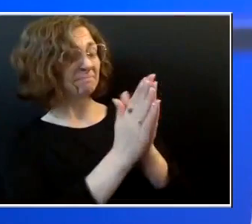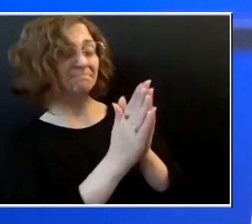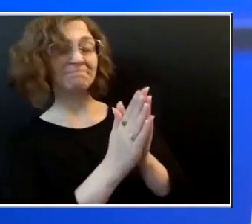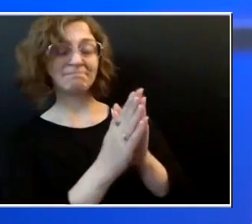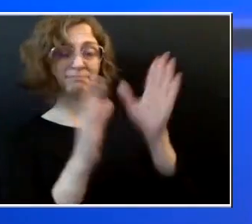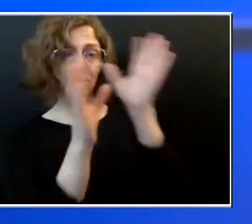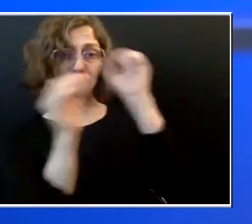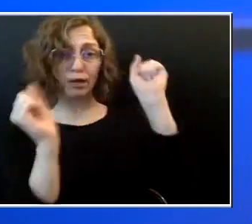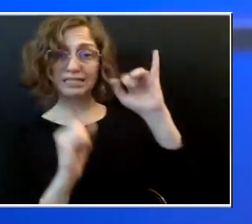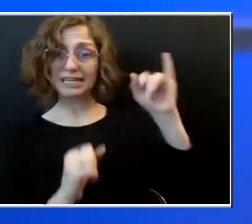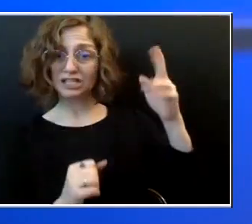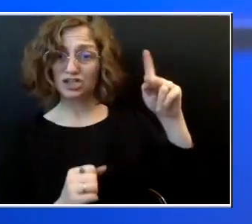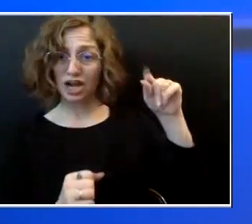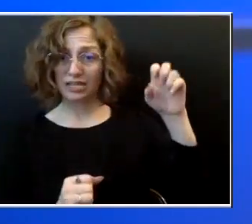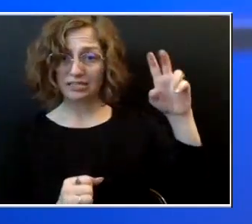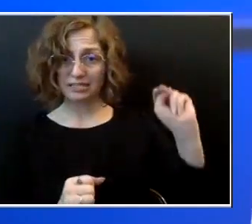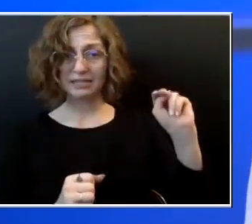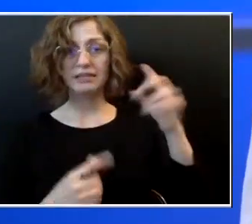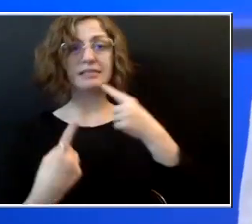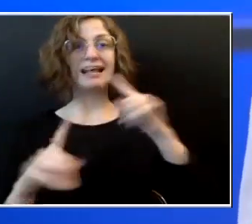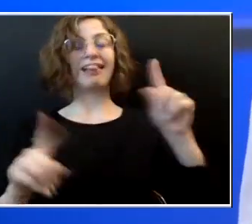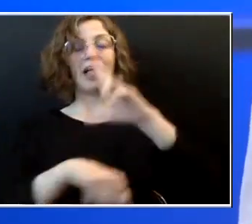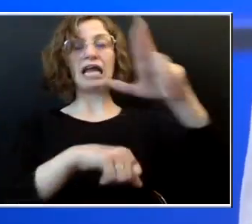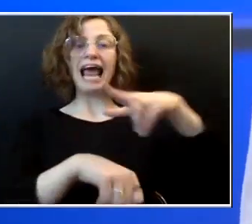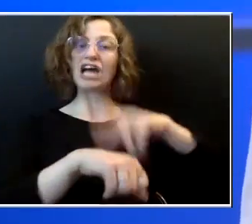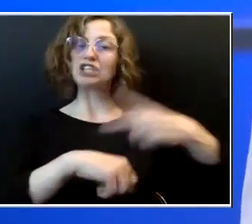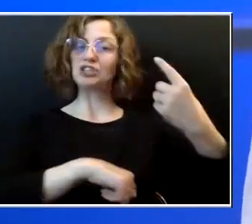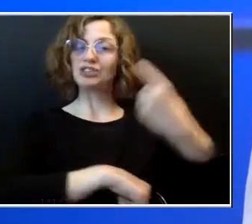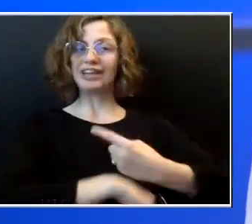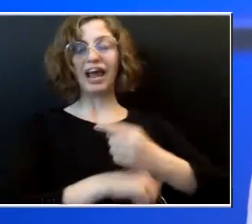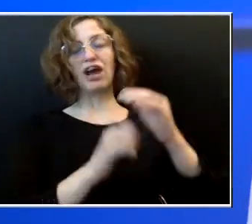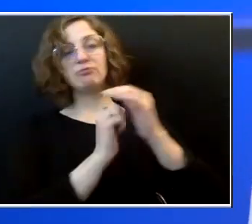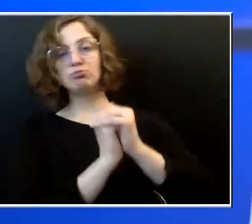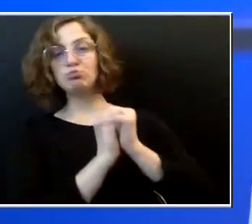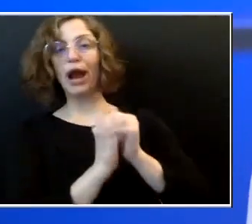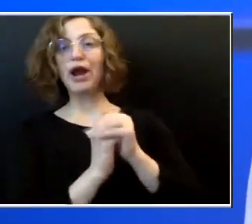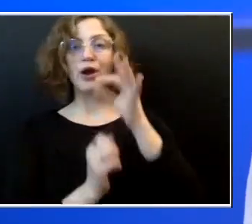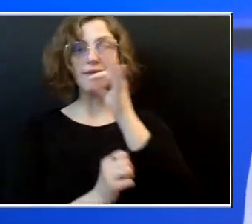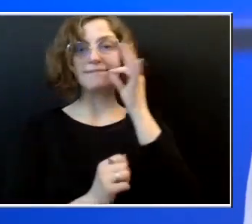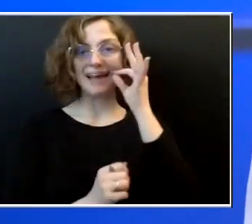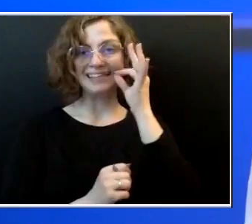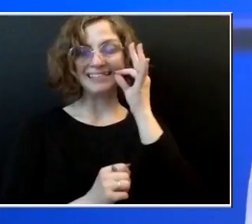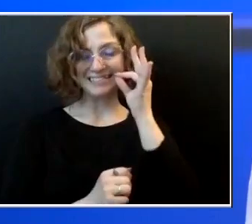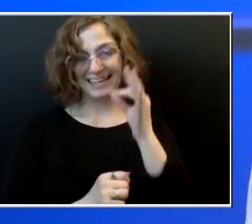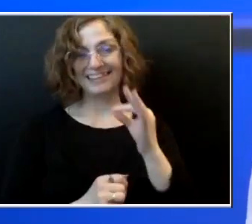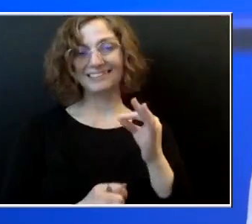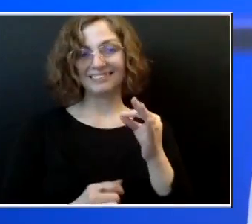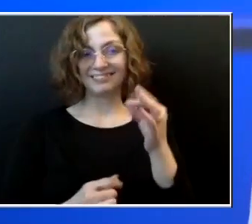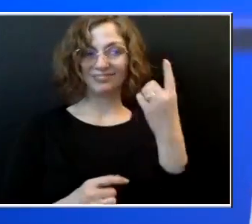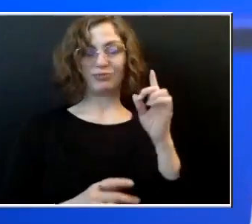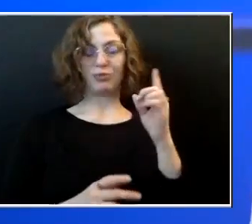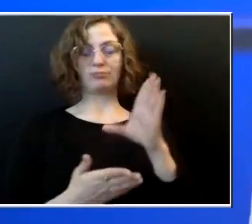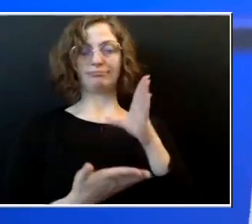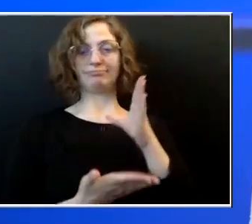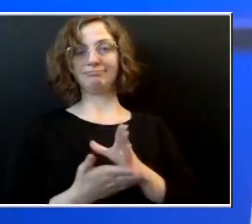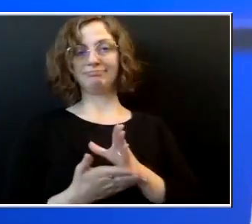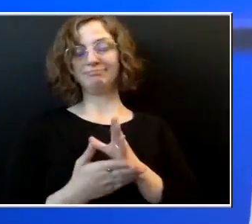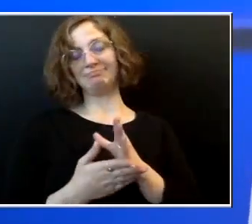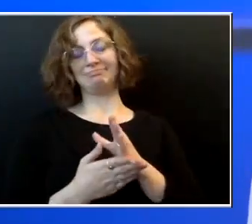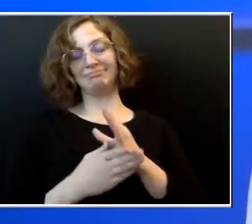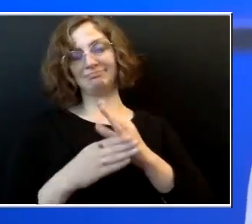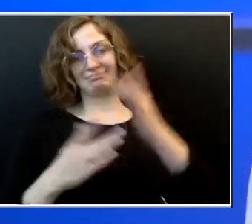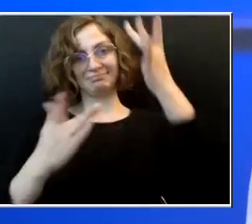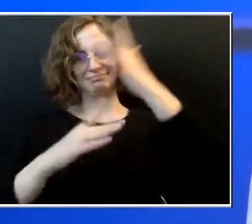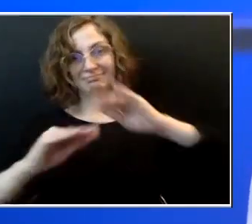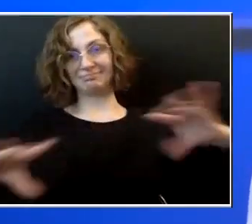And Jackson, probably better known today as a military leader and a scourge